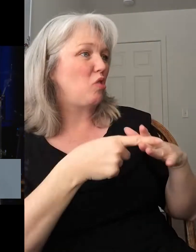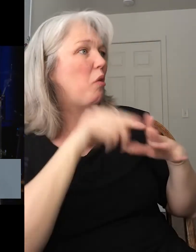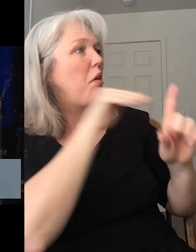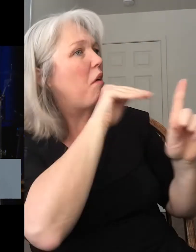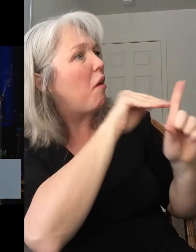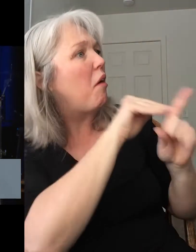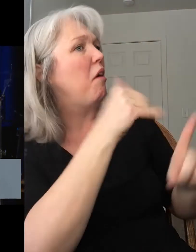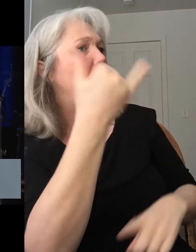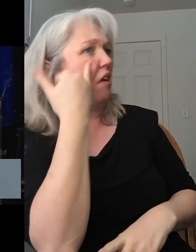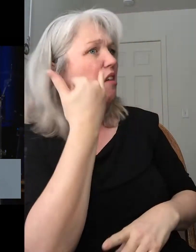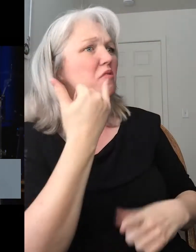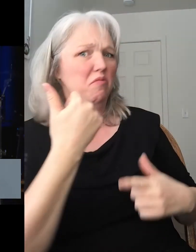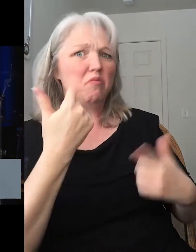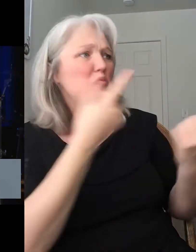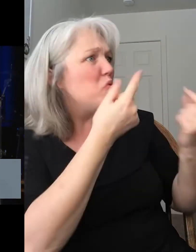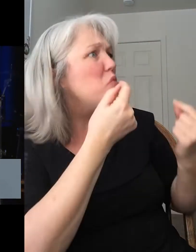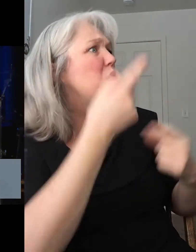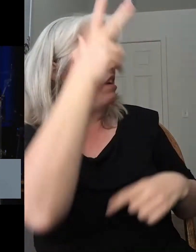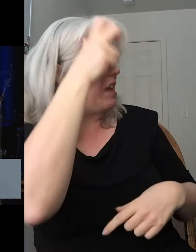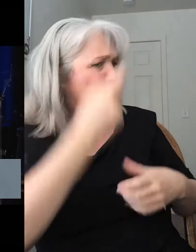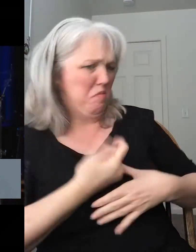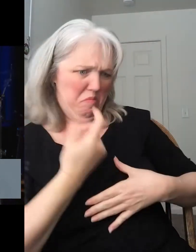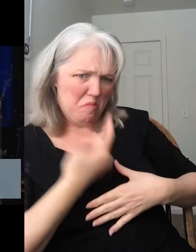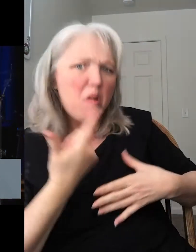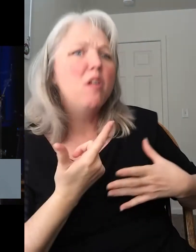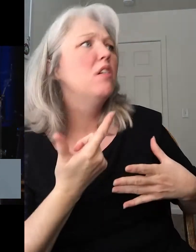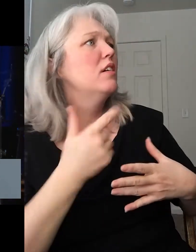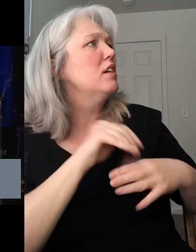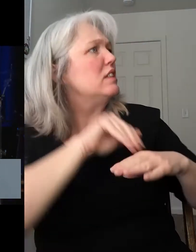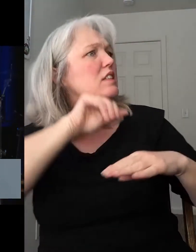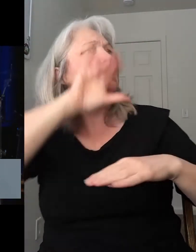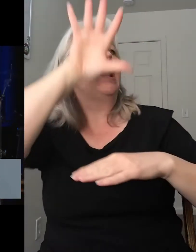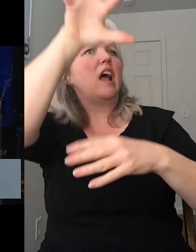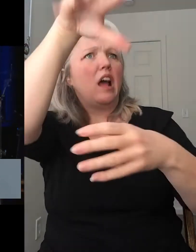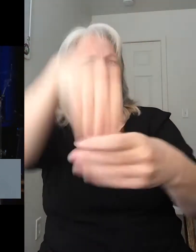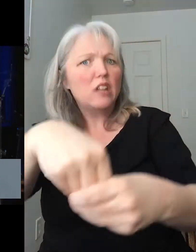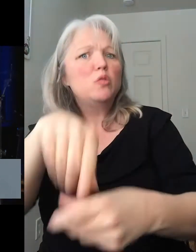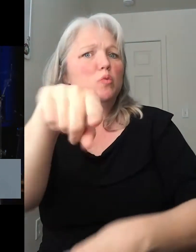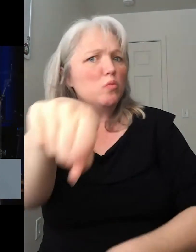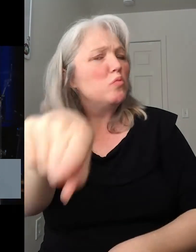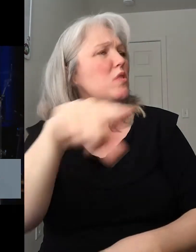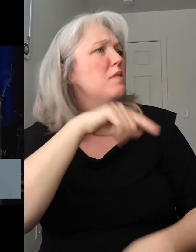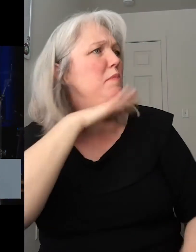saying, "If you're going to cast us out, send us into the